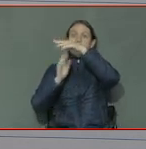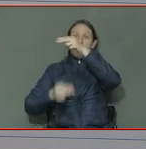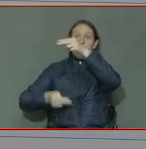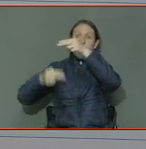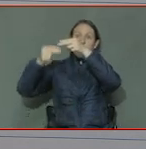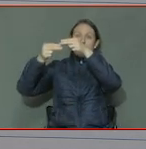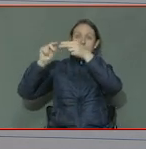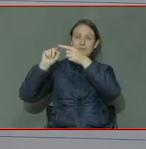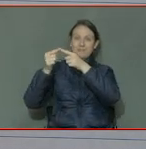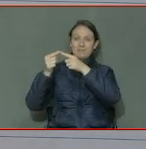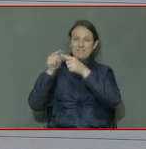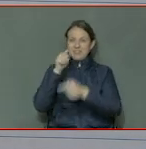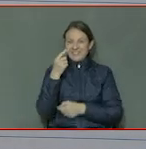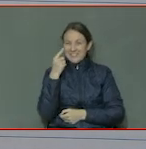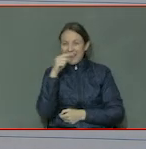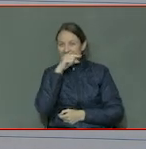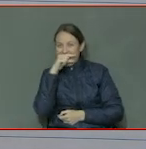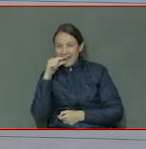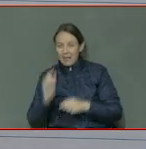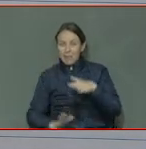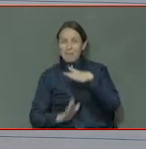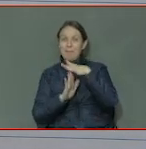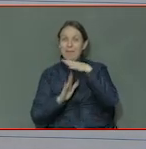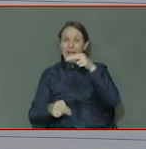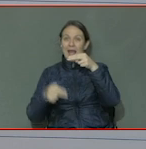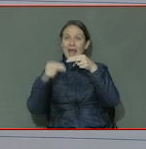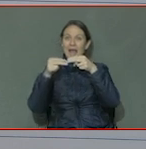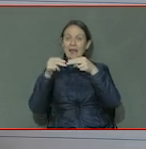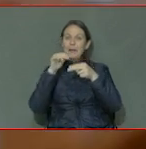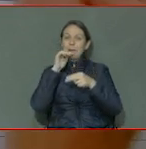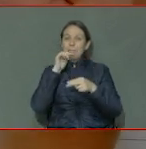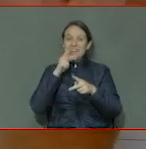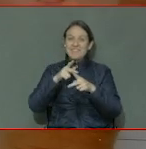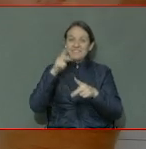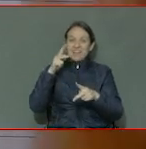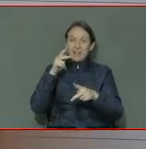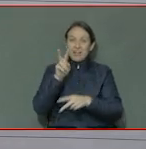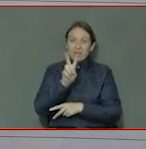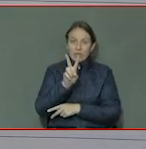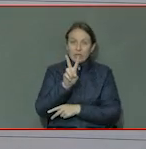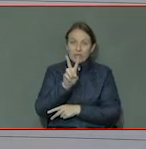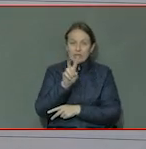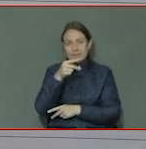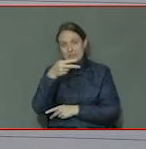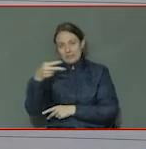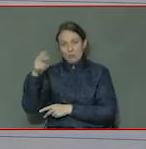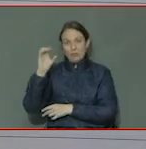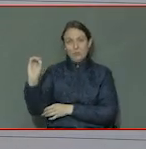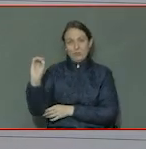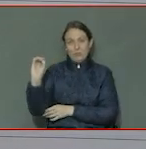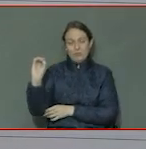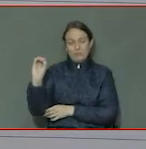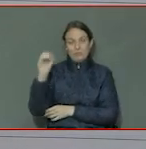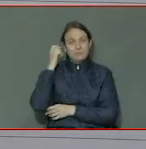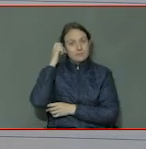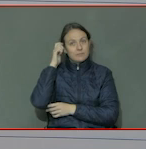see maximum height, then the final velocity equals 0. So the final velocity is 0.